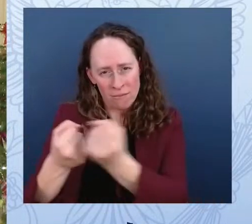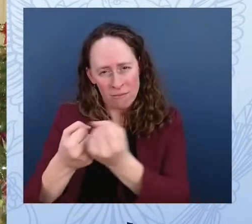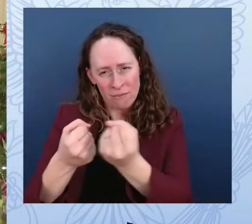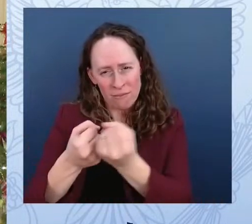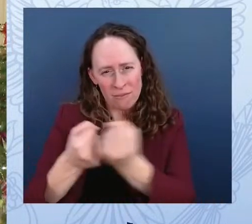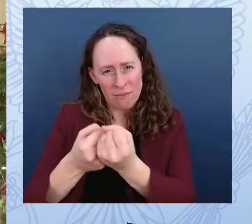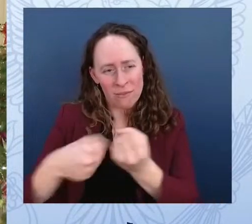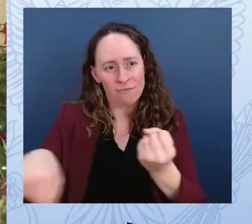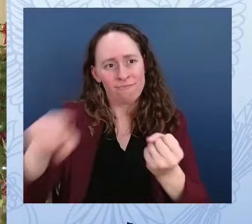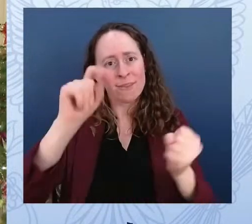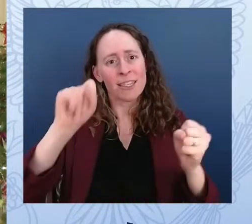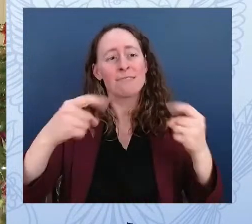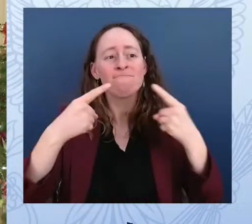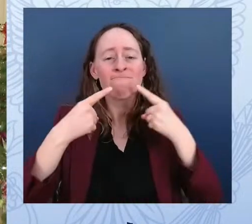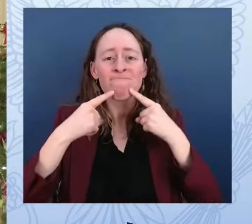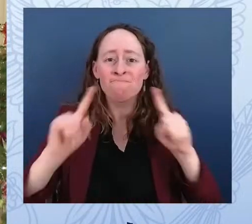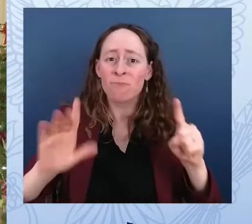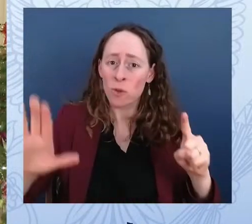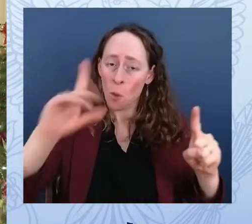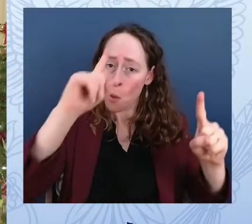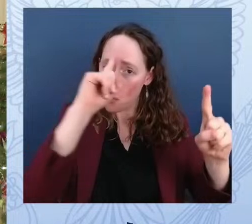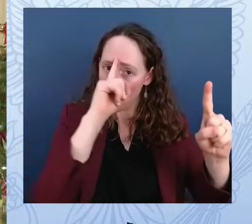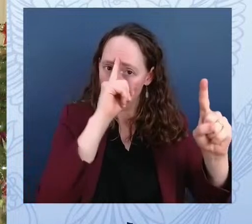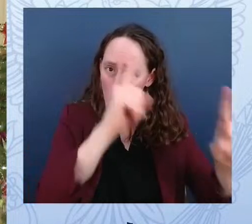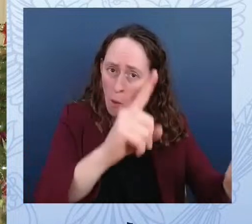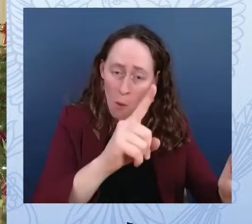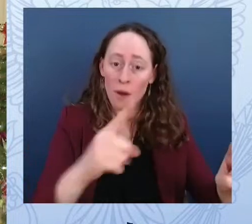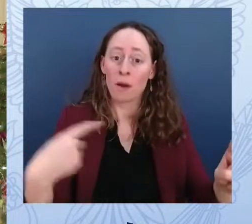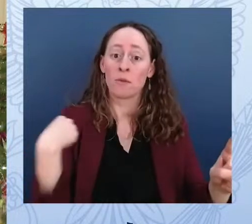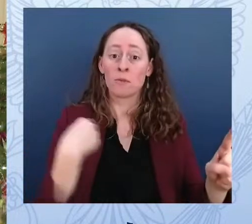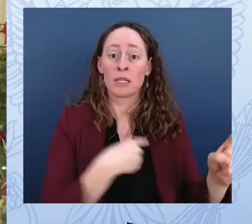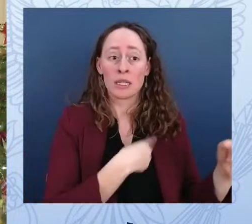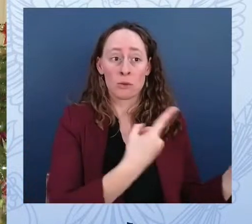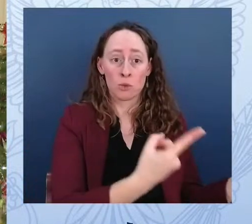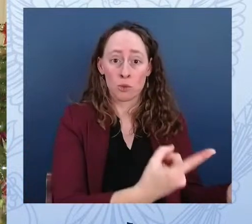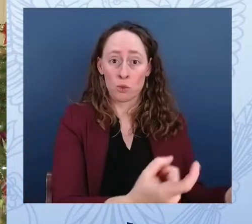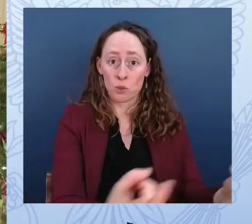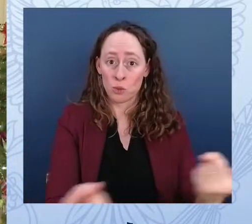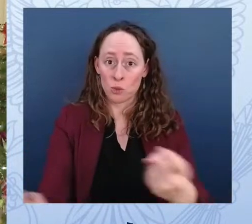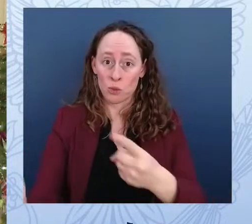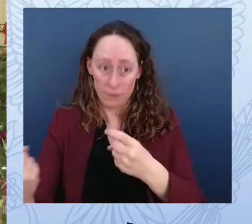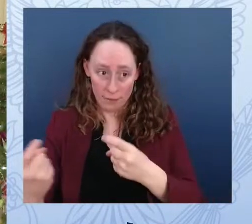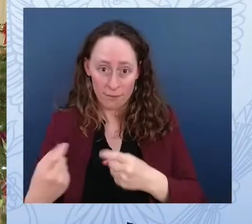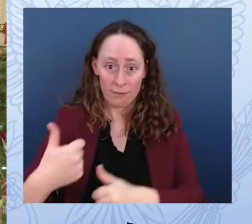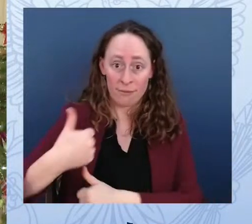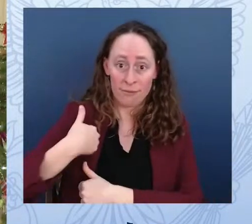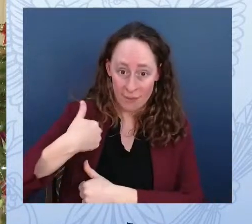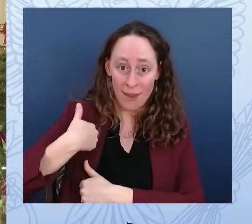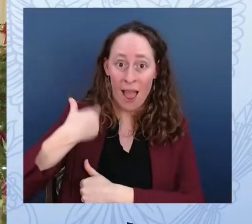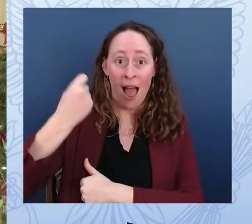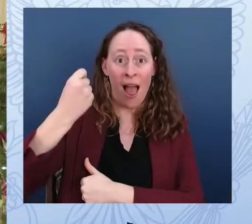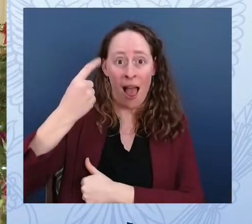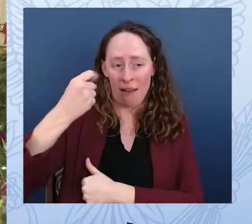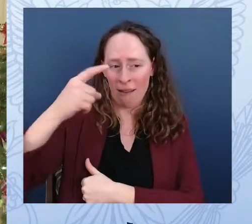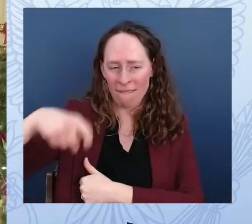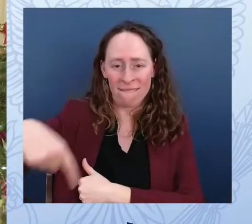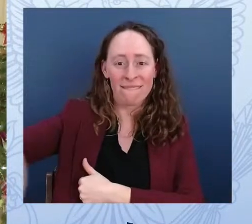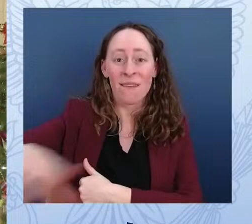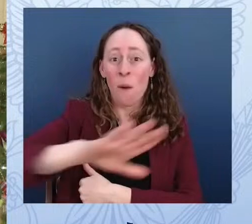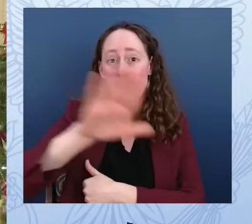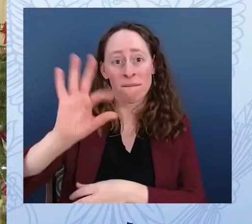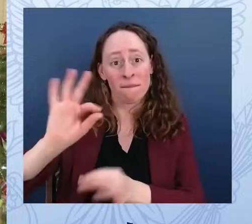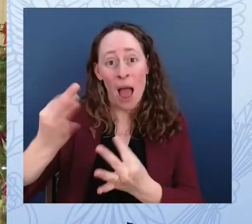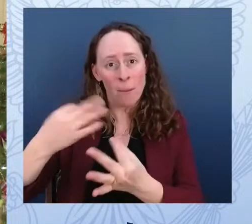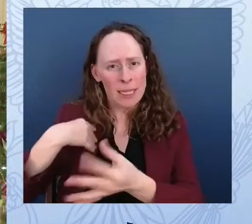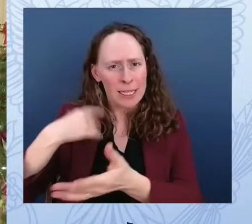we recruit airmen and soldiers, we retain families. Our families are critical to everything that we do, so we can't